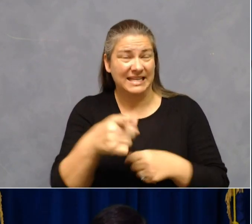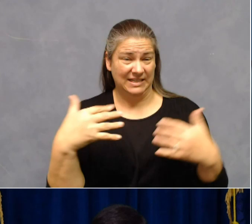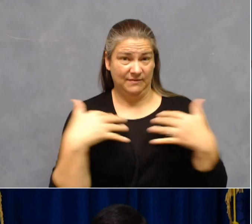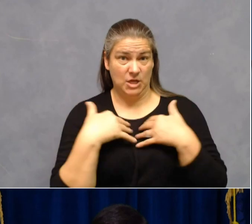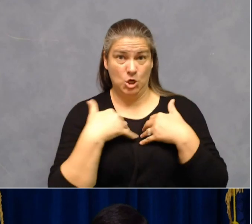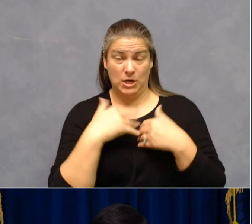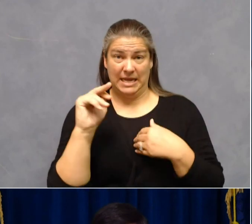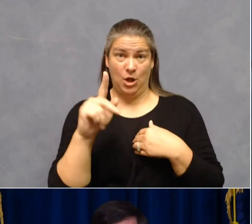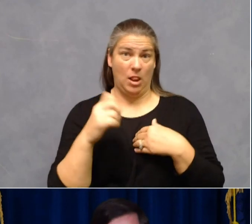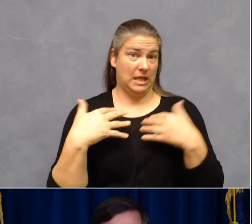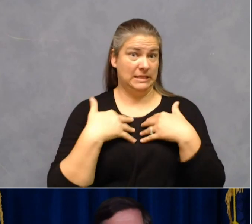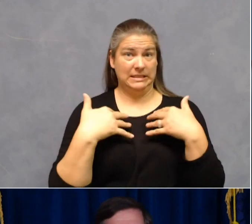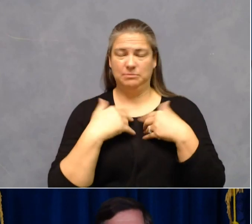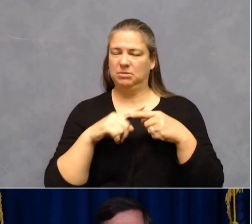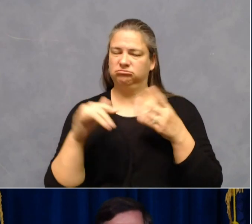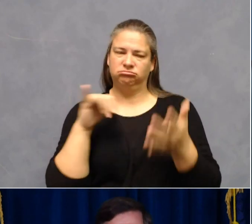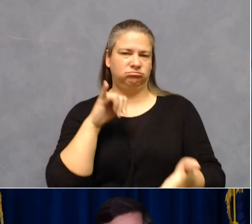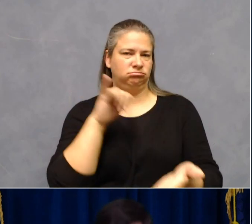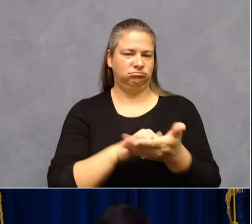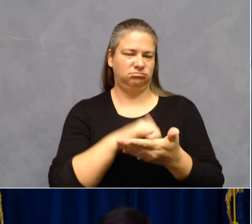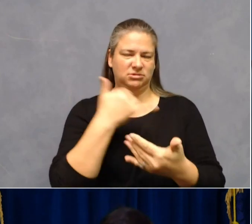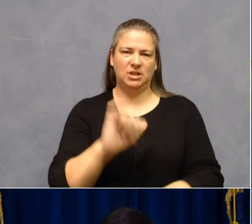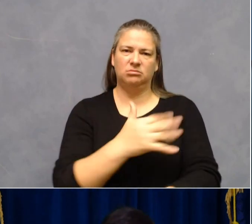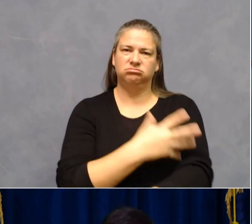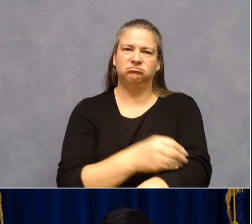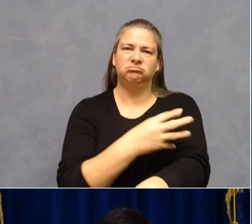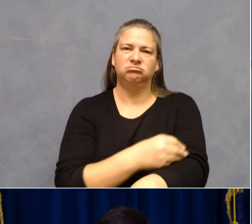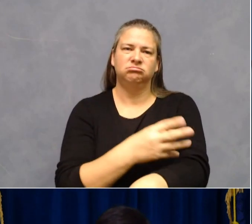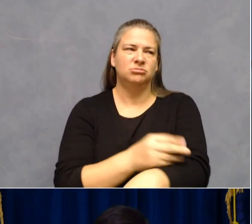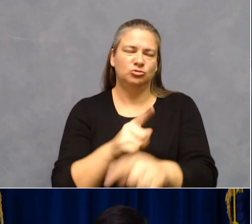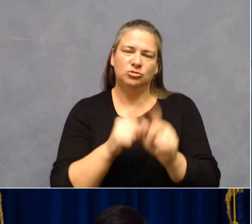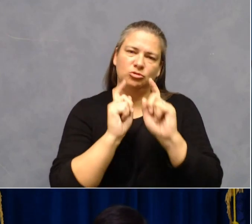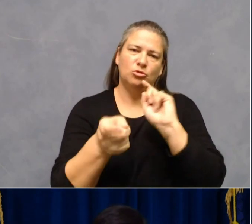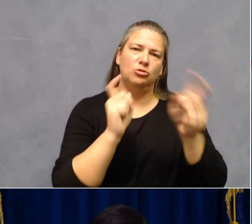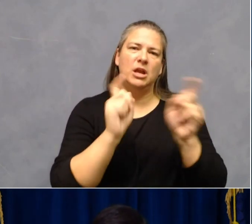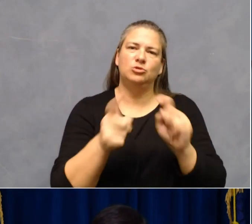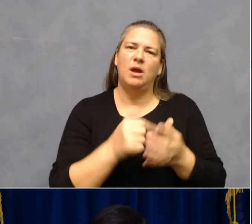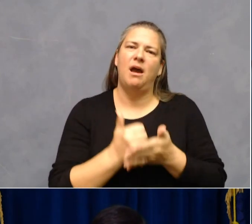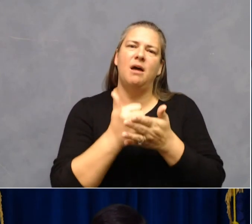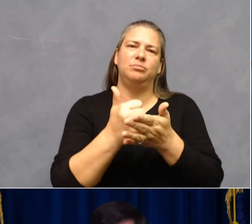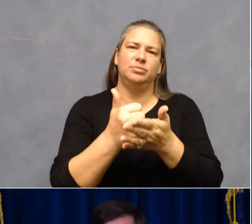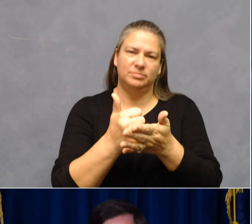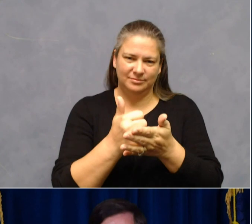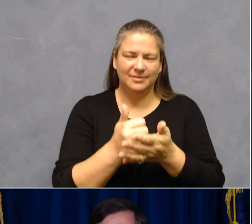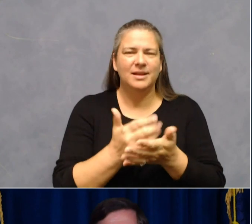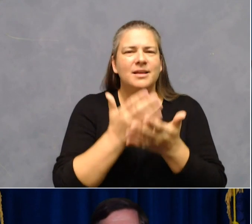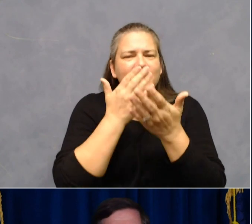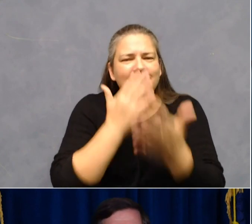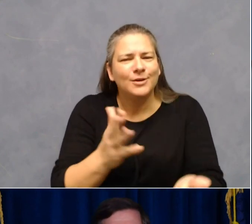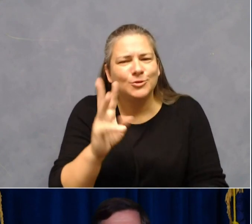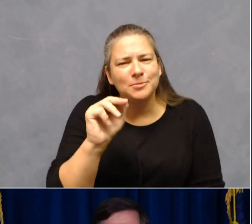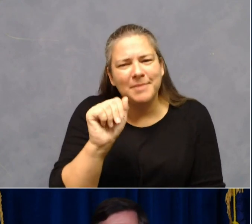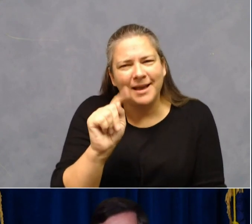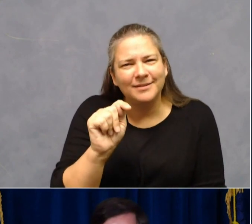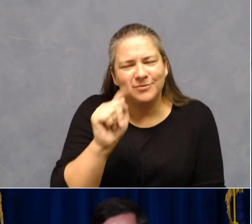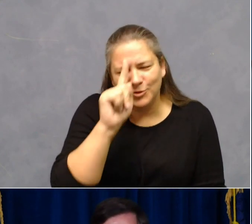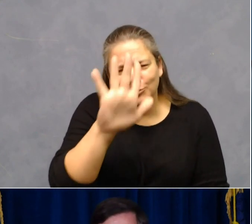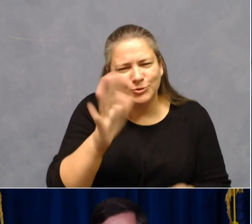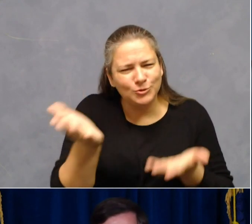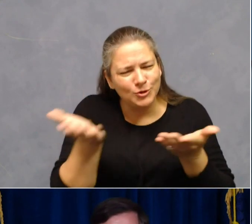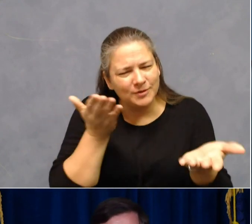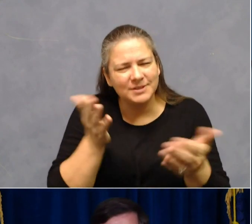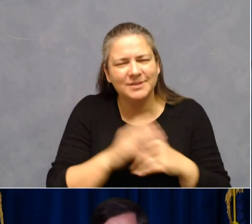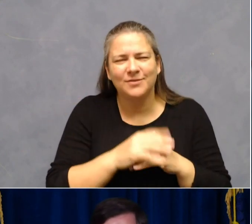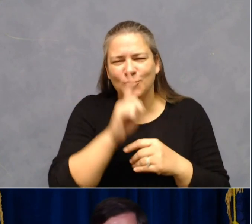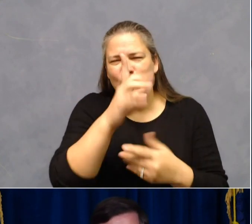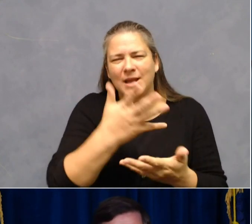could to help get us through this together. Thank you, Matt, for your service, for your kindness, for your generosity,